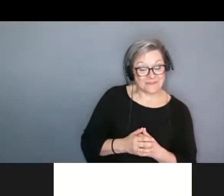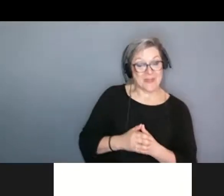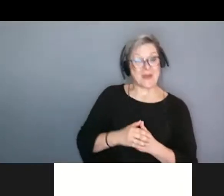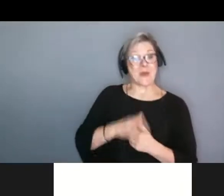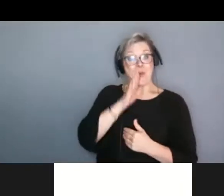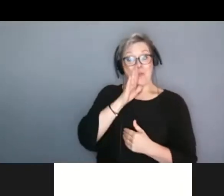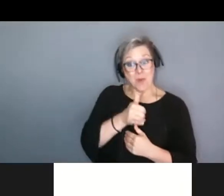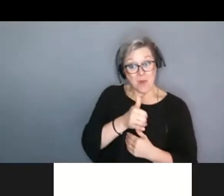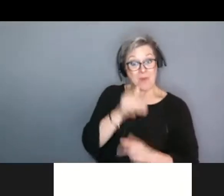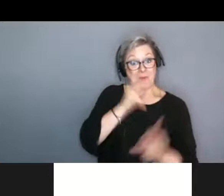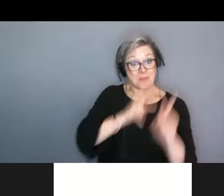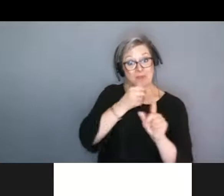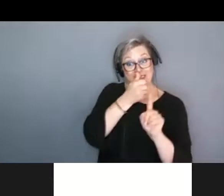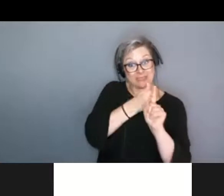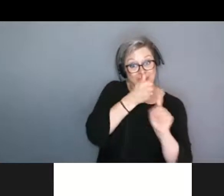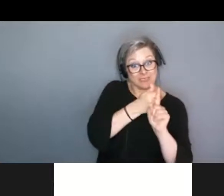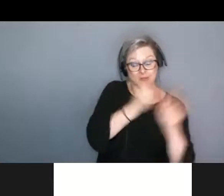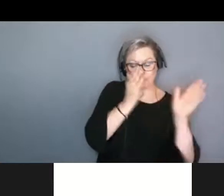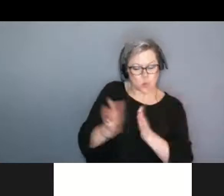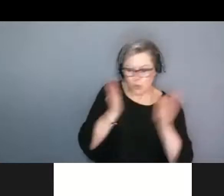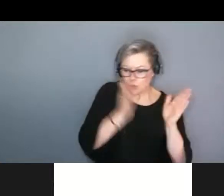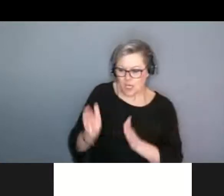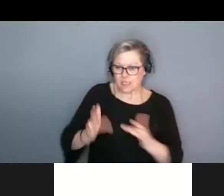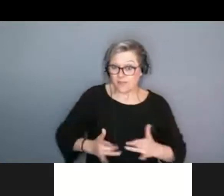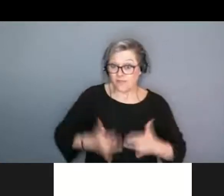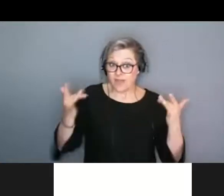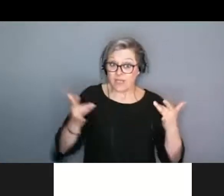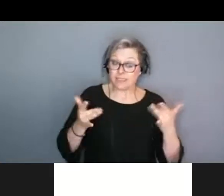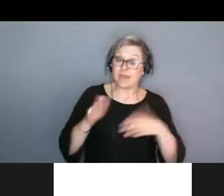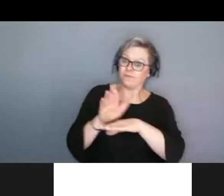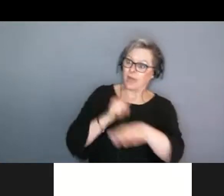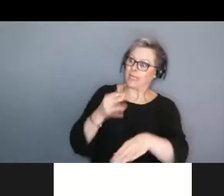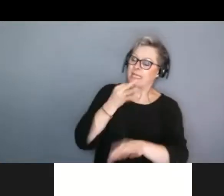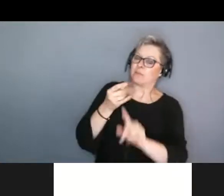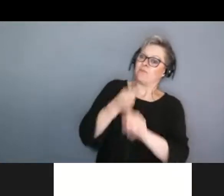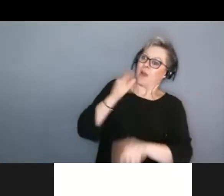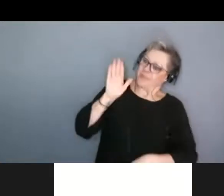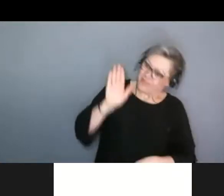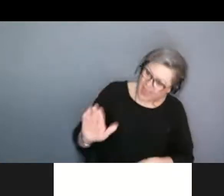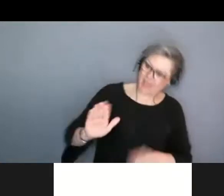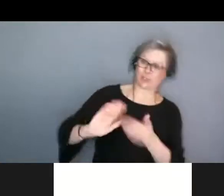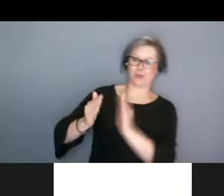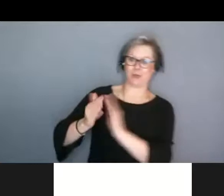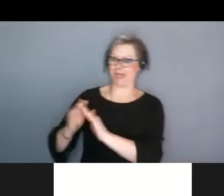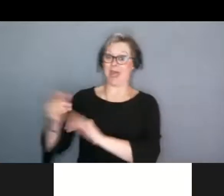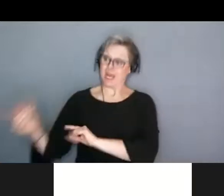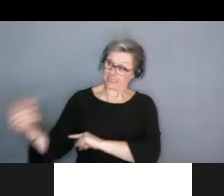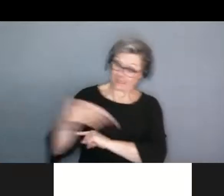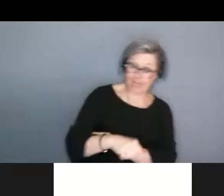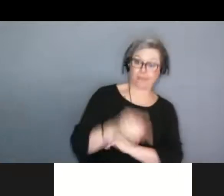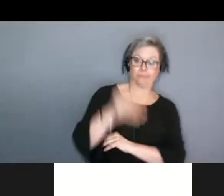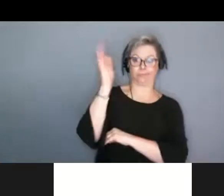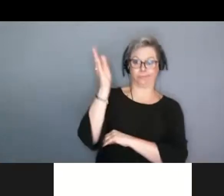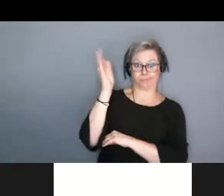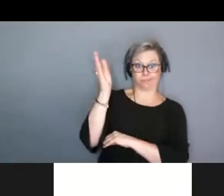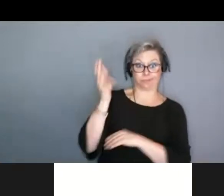the people who are organizing the event in that community invite an expert from that community to come and be their guest speaker?